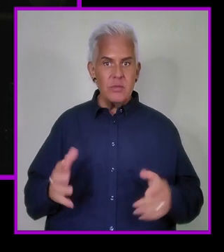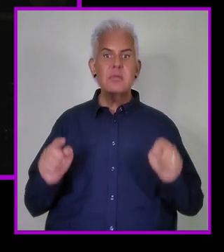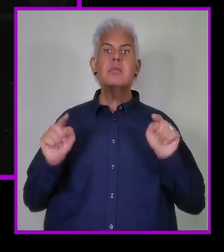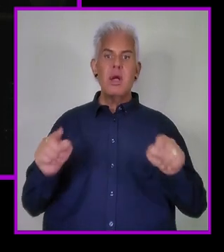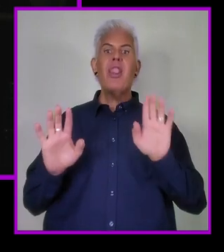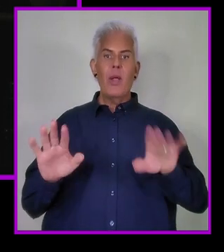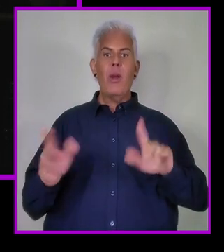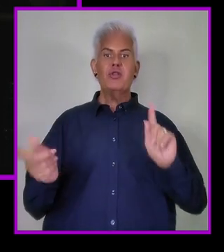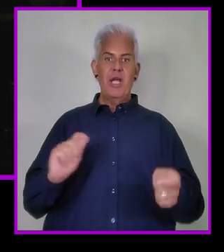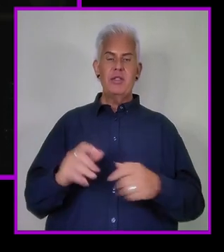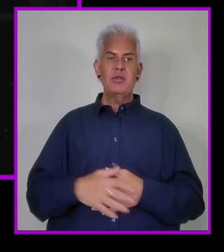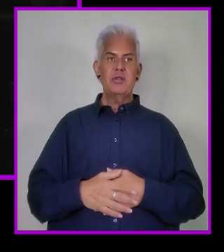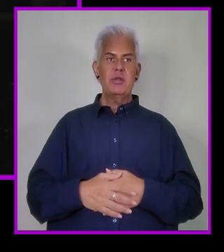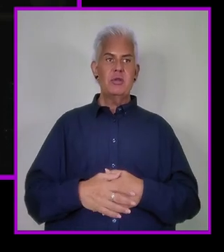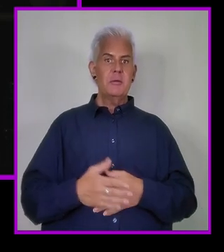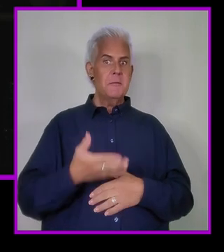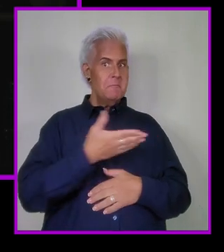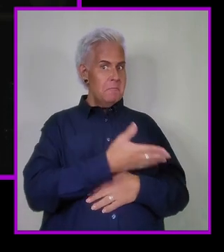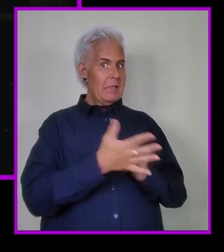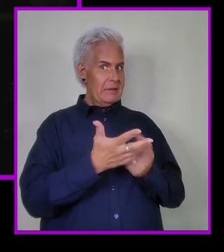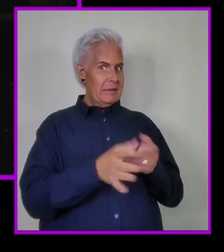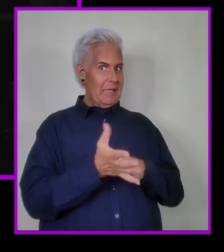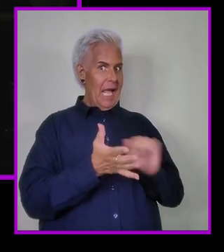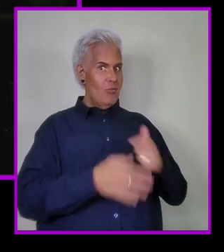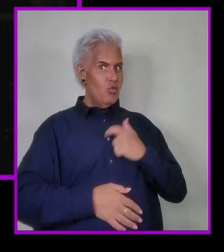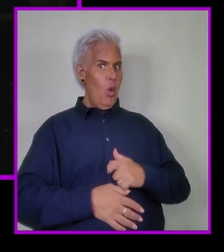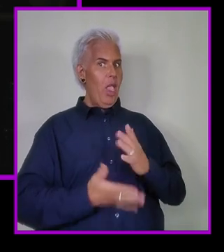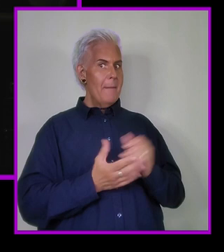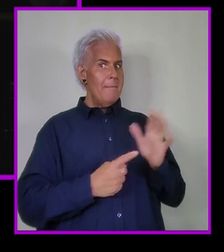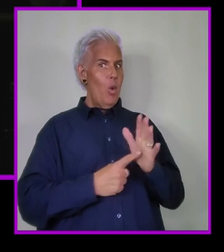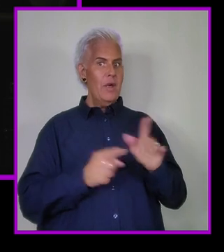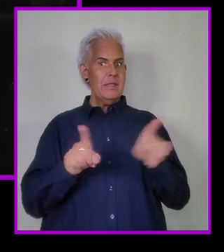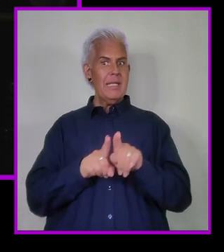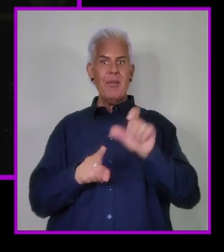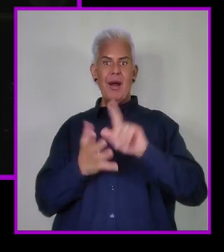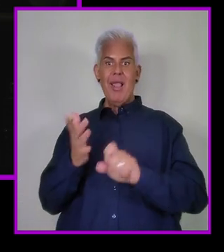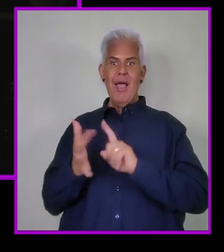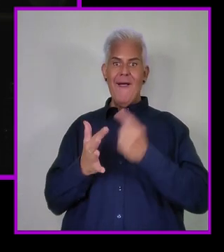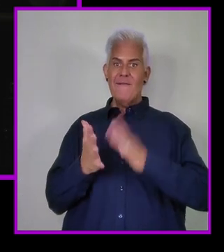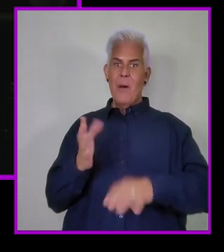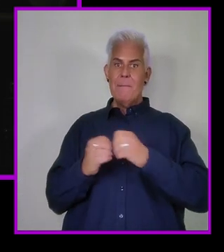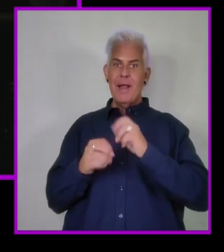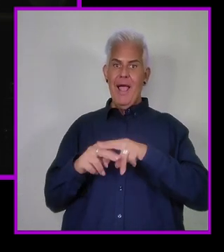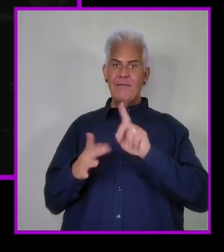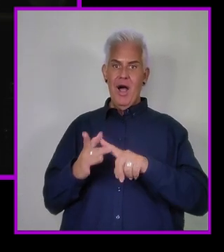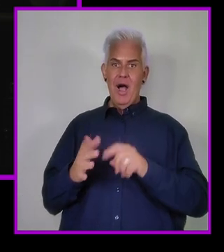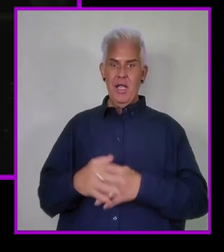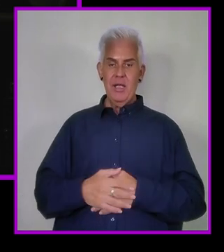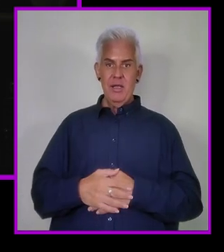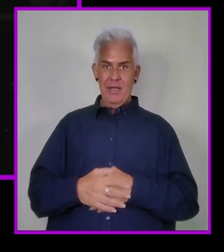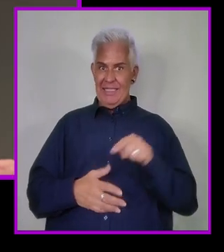landscape. And roles like yours, Sam, actually are really important as well in all of this. And Claire here at the BFI, you know, creating